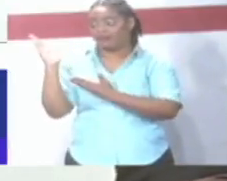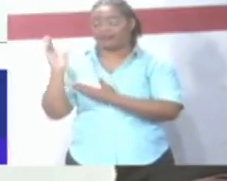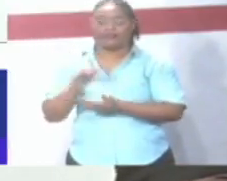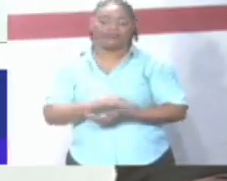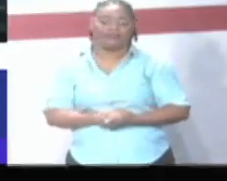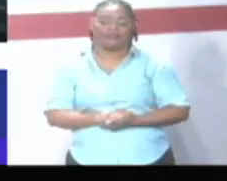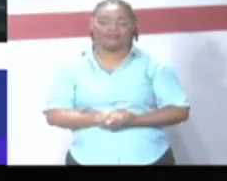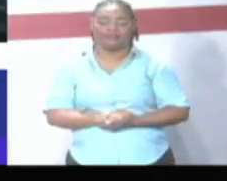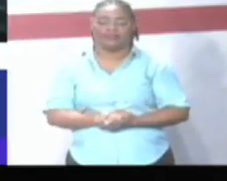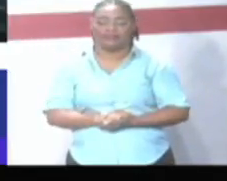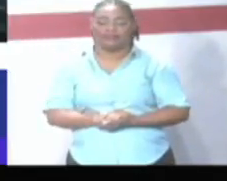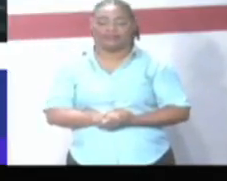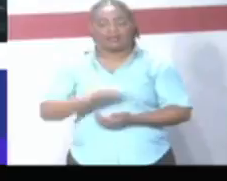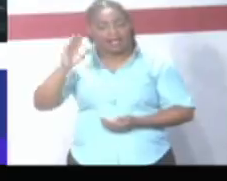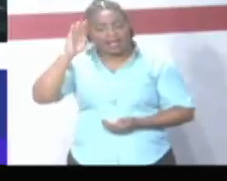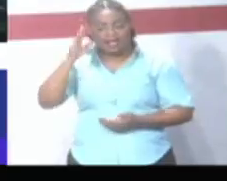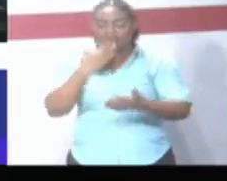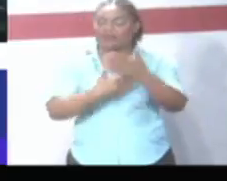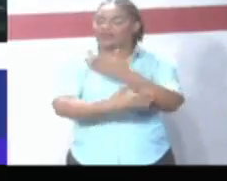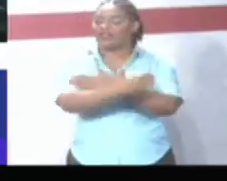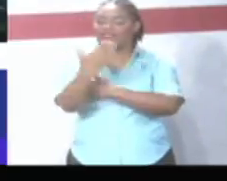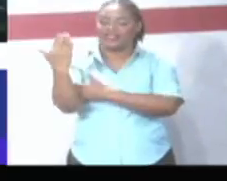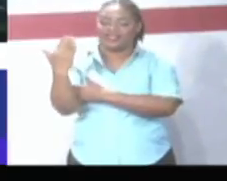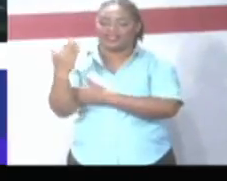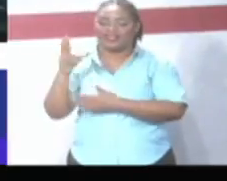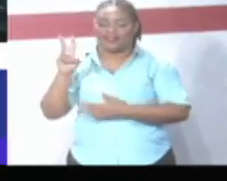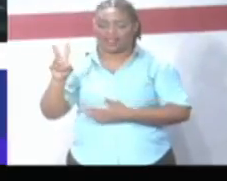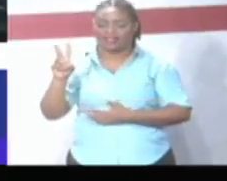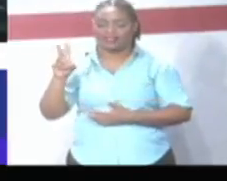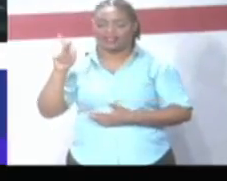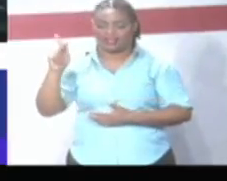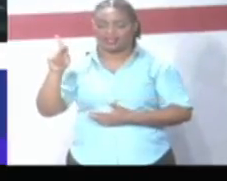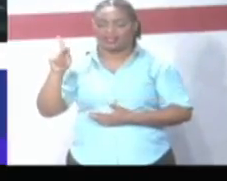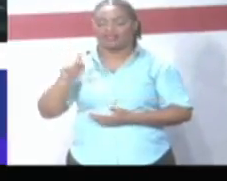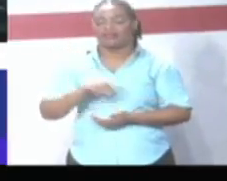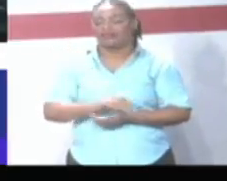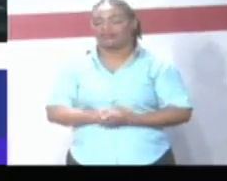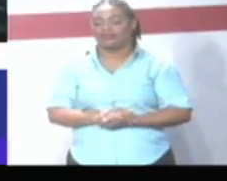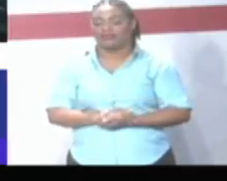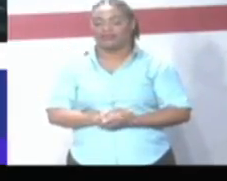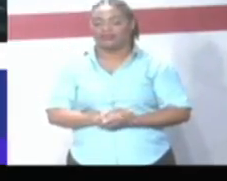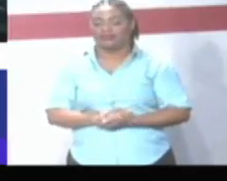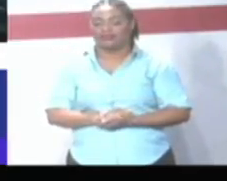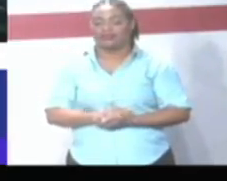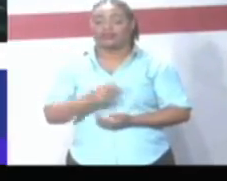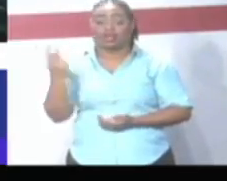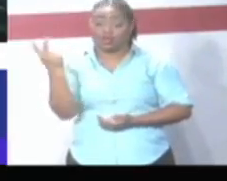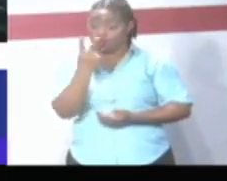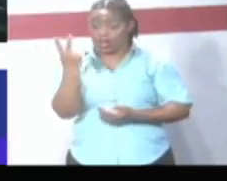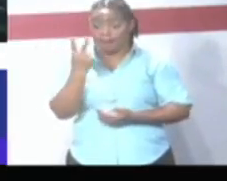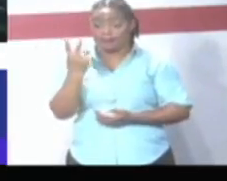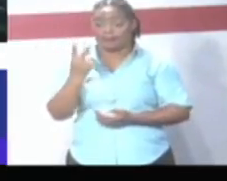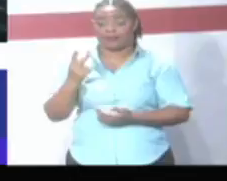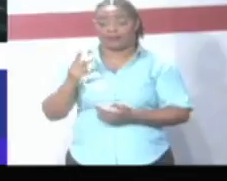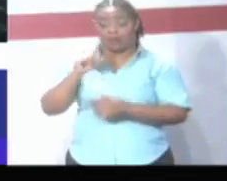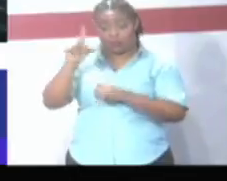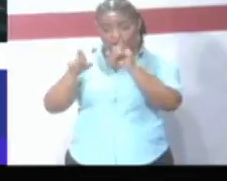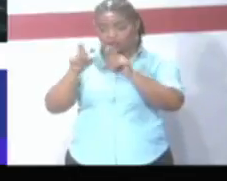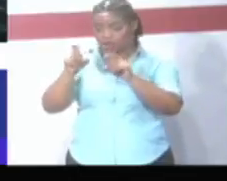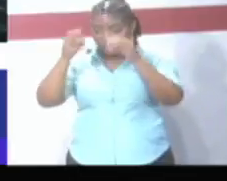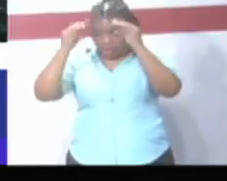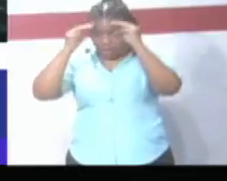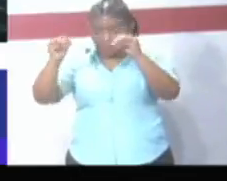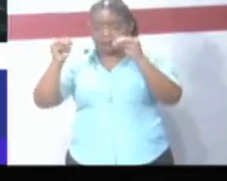Hi, good morning. Renessa Cutting, TV6 News. Both of my questions are for the minister. Persons who have been vaccinated